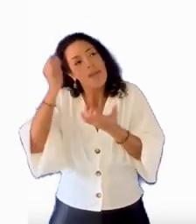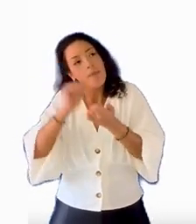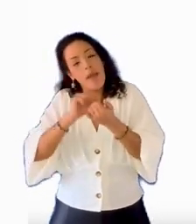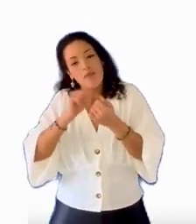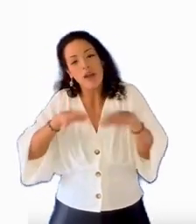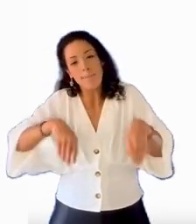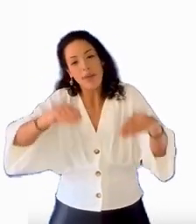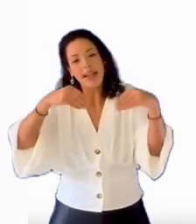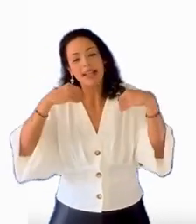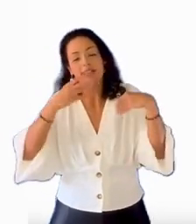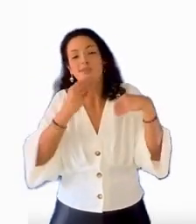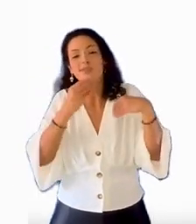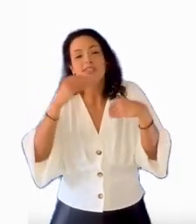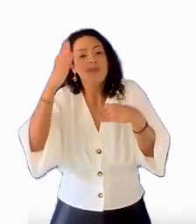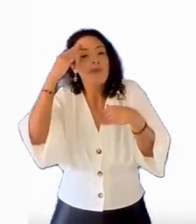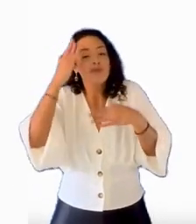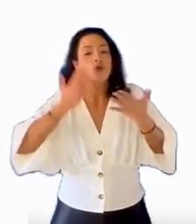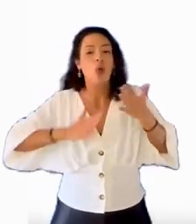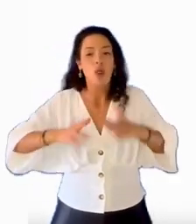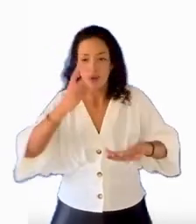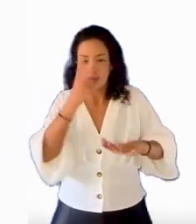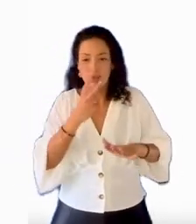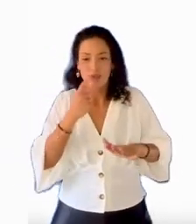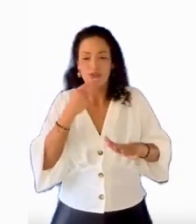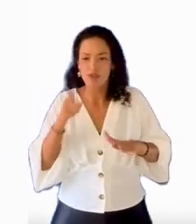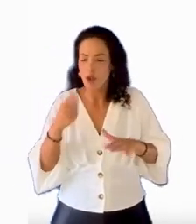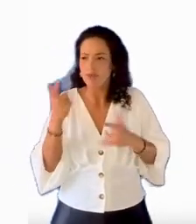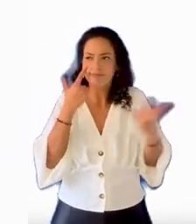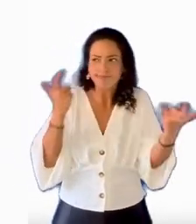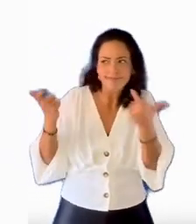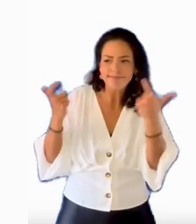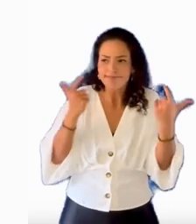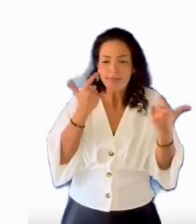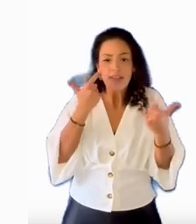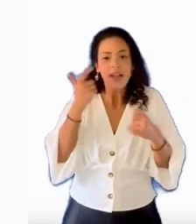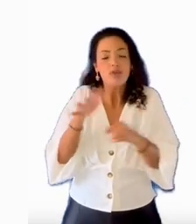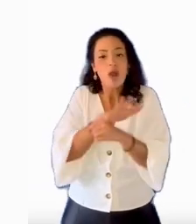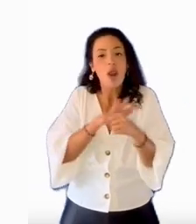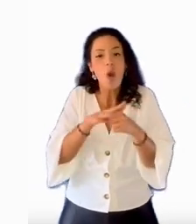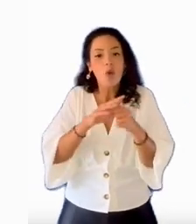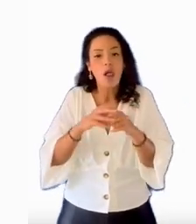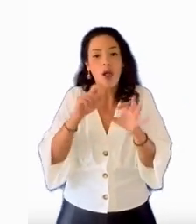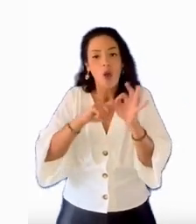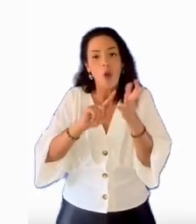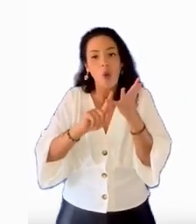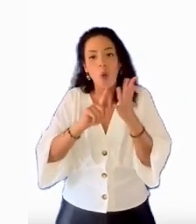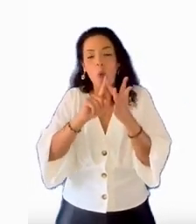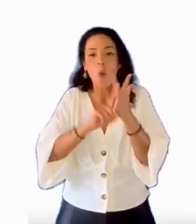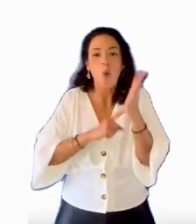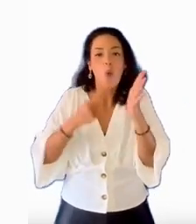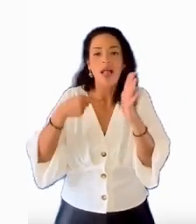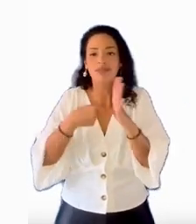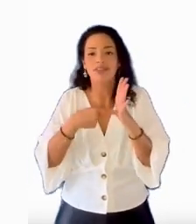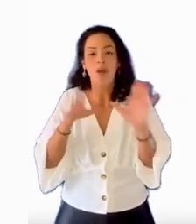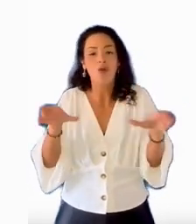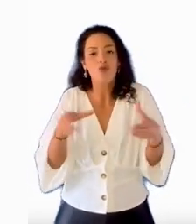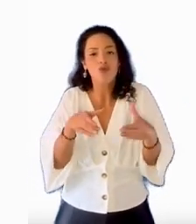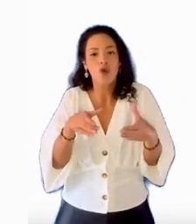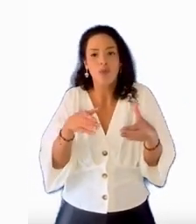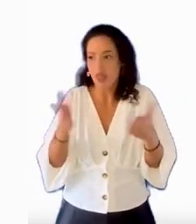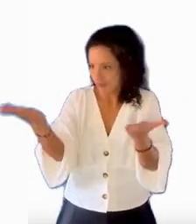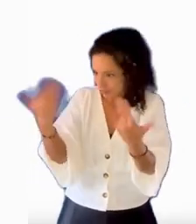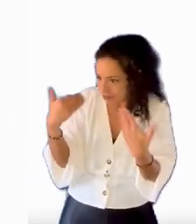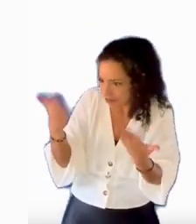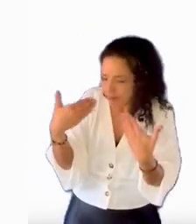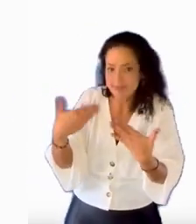of her mother's favourite clothes, and so with some searching, we found a local quilting group who were only too willing to invite her to their sessions and to help her make